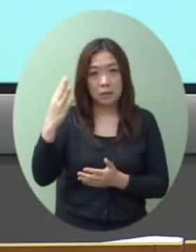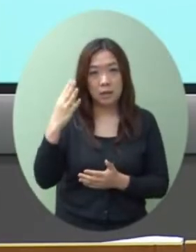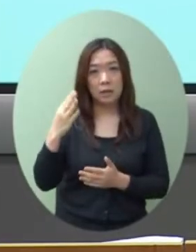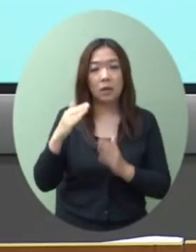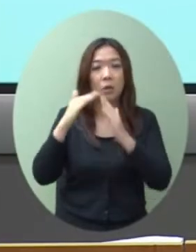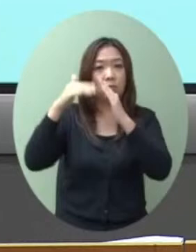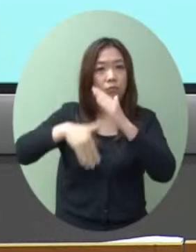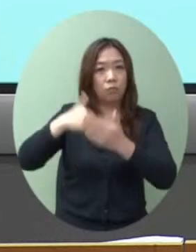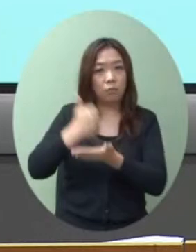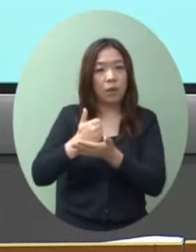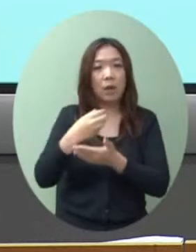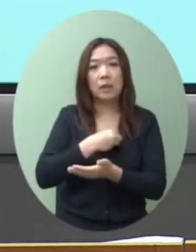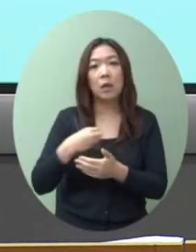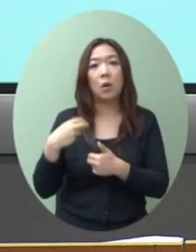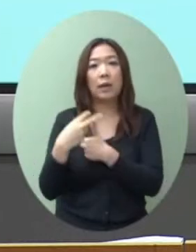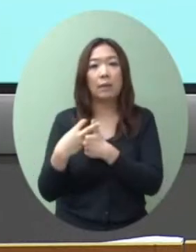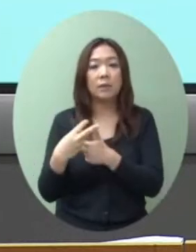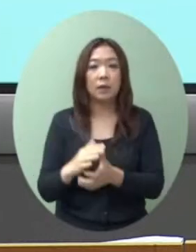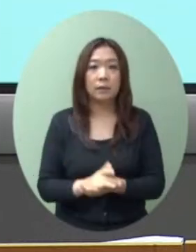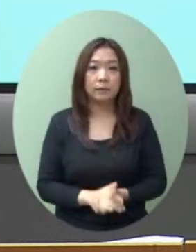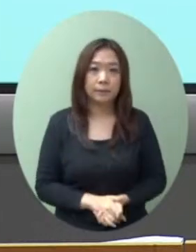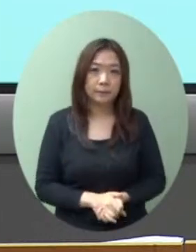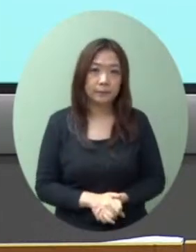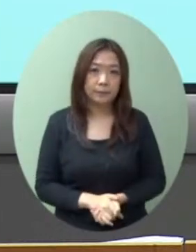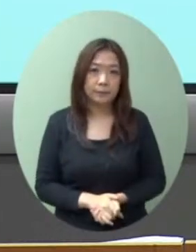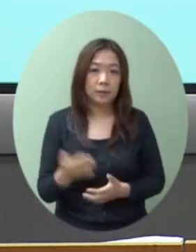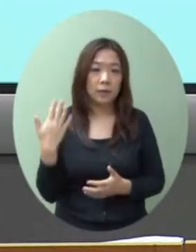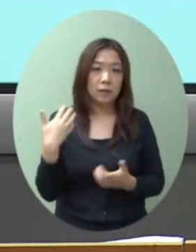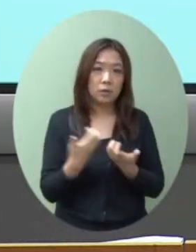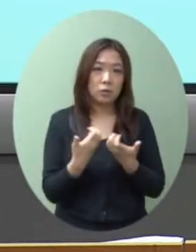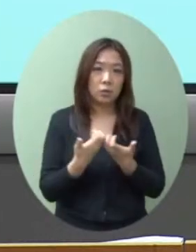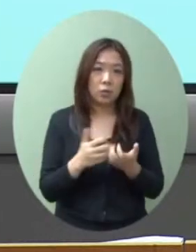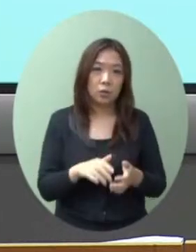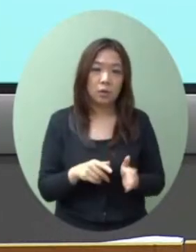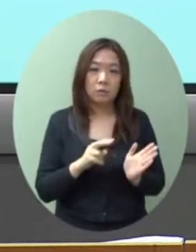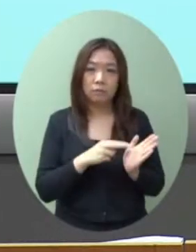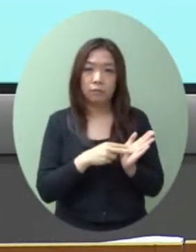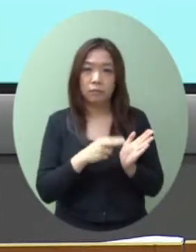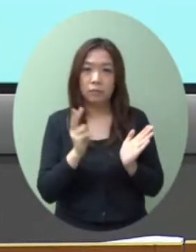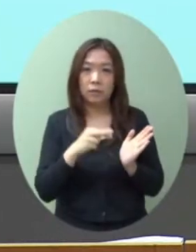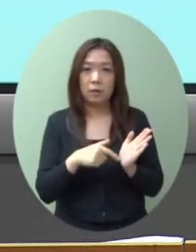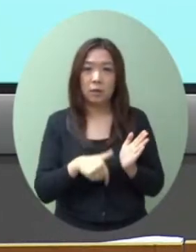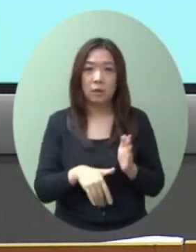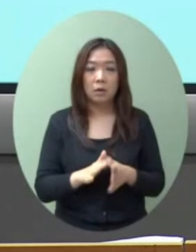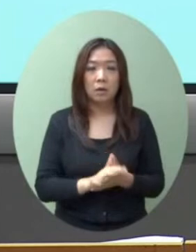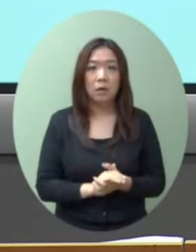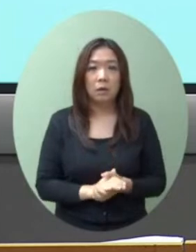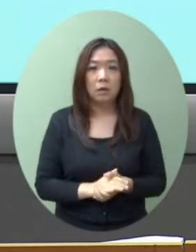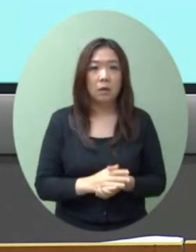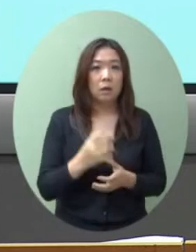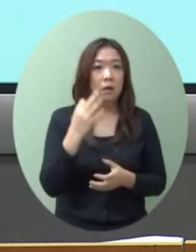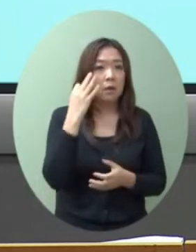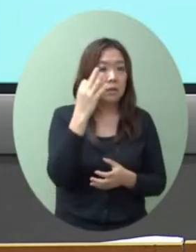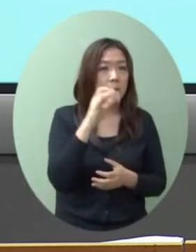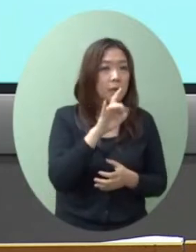hotel stay between the 4th and the 7th day will be changed to home medical